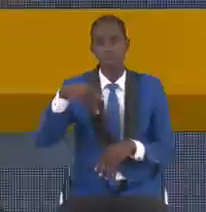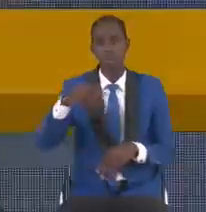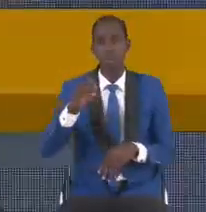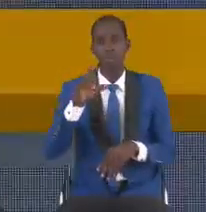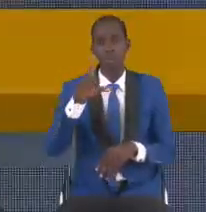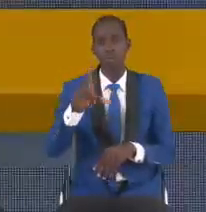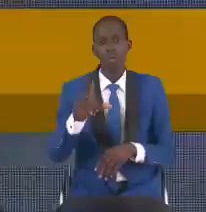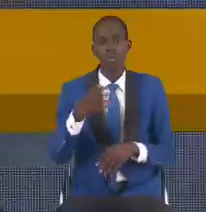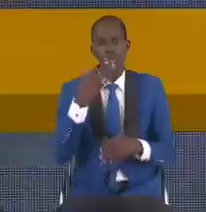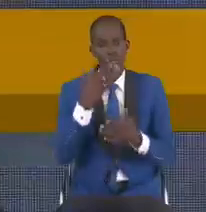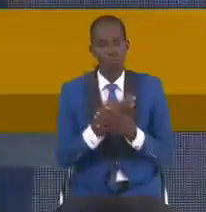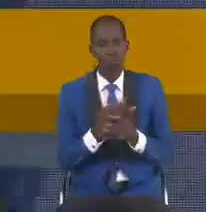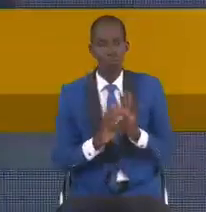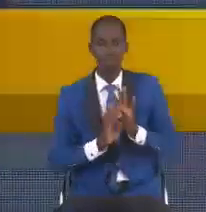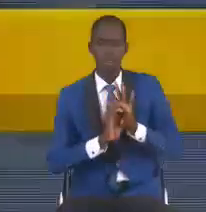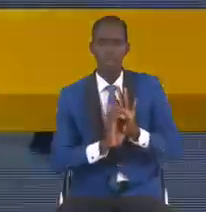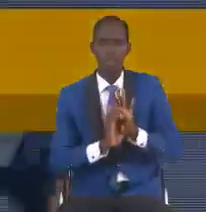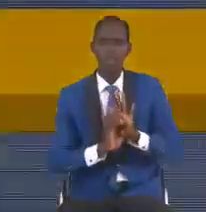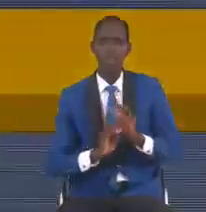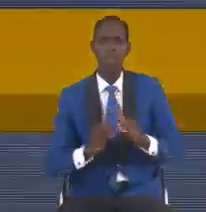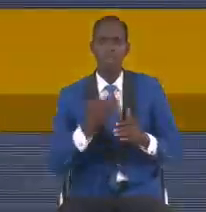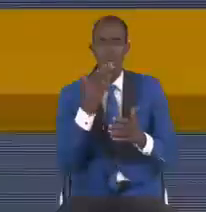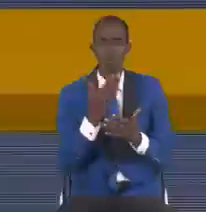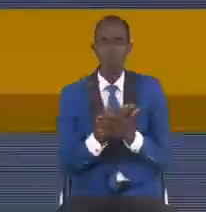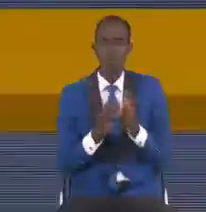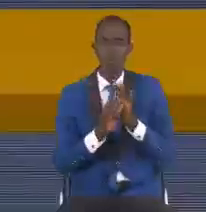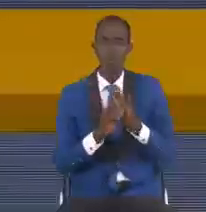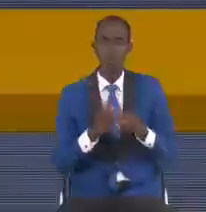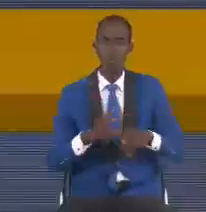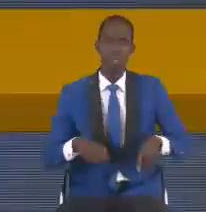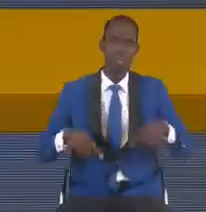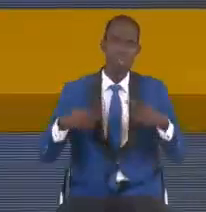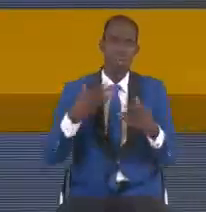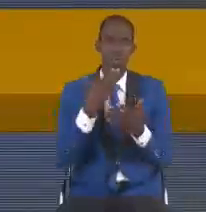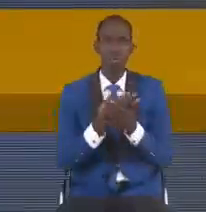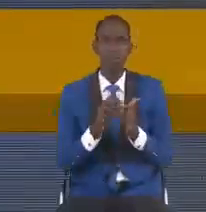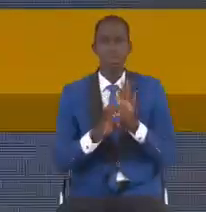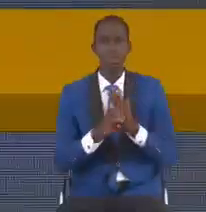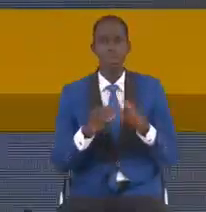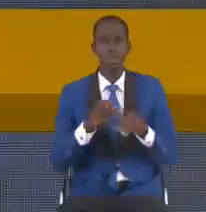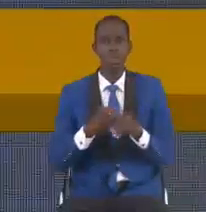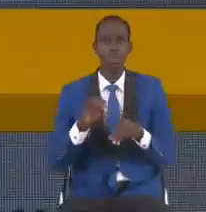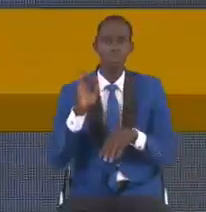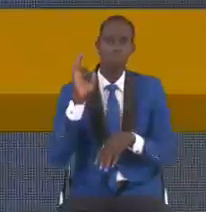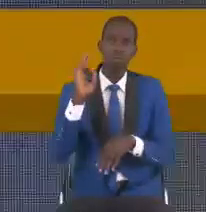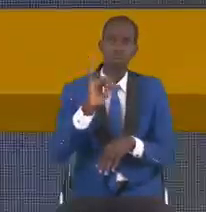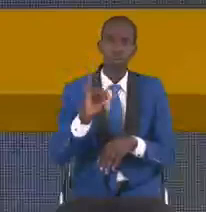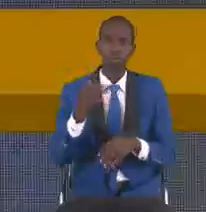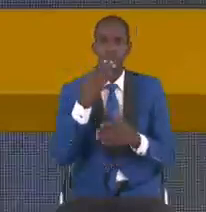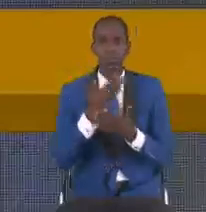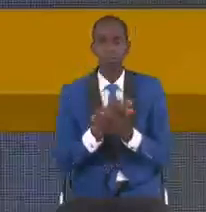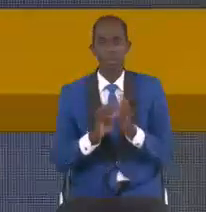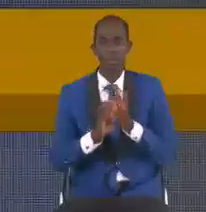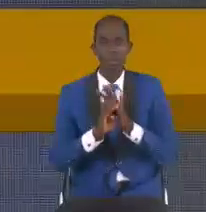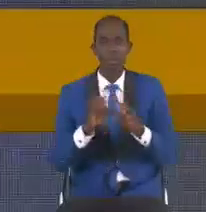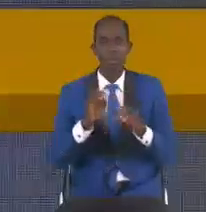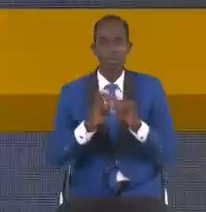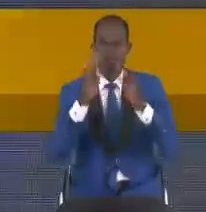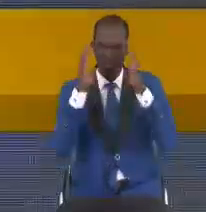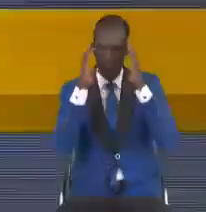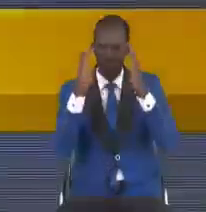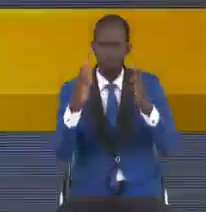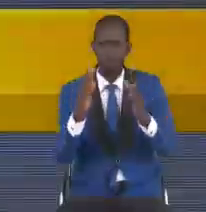exemplary in life, exemplary in ministry, exemplary in focus, exemplary in